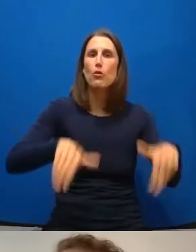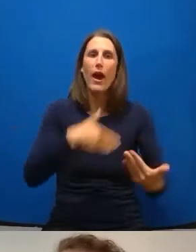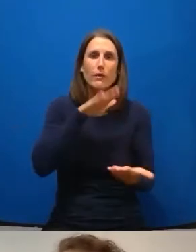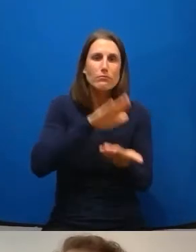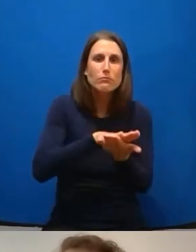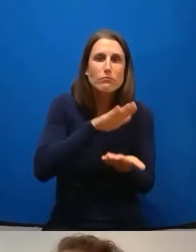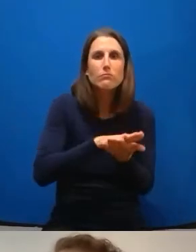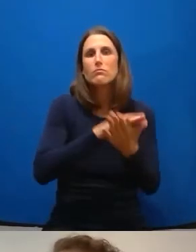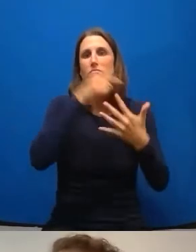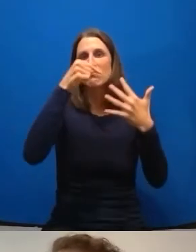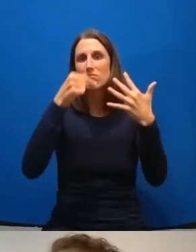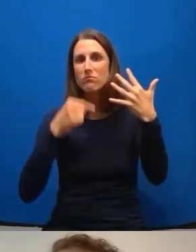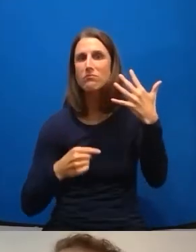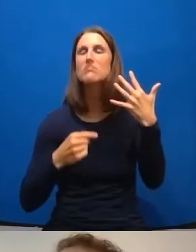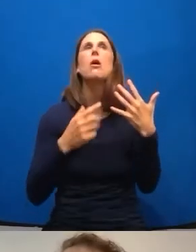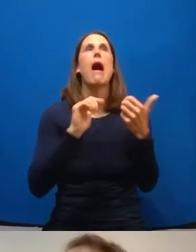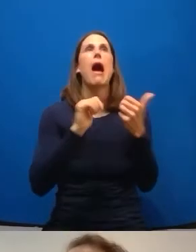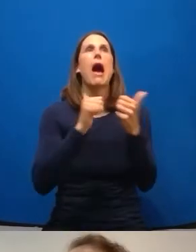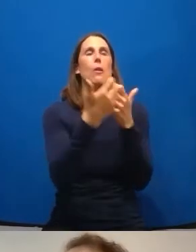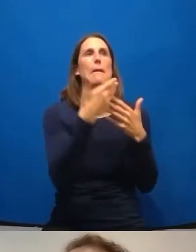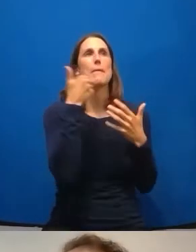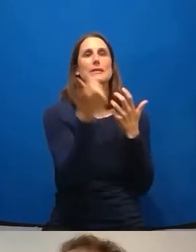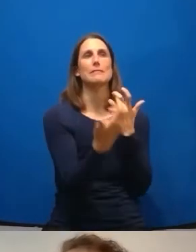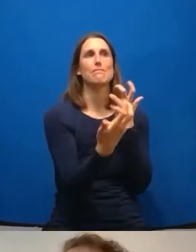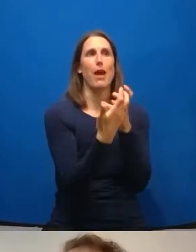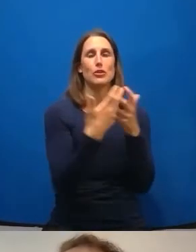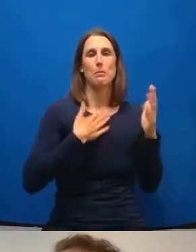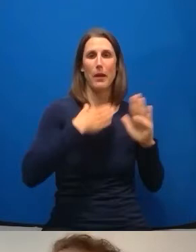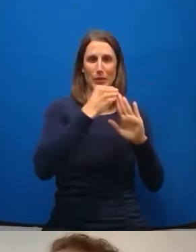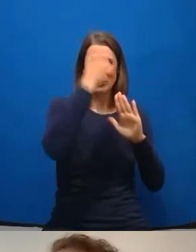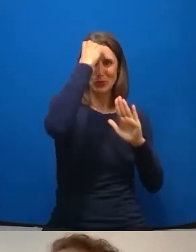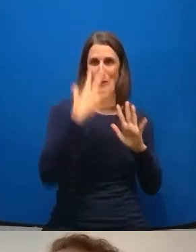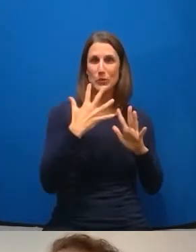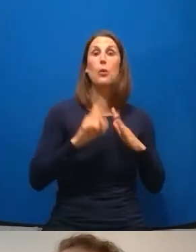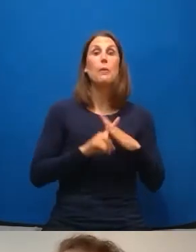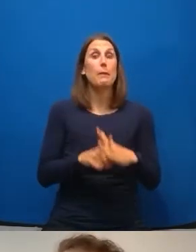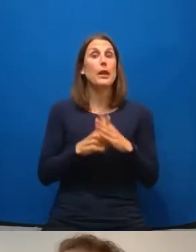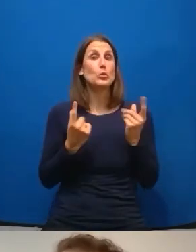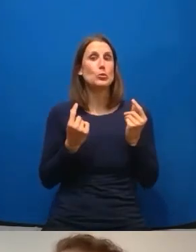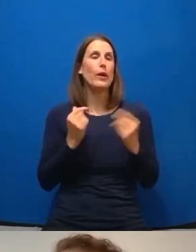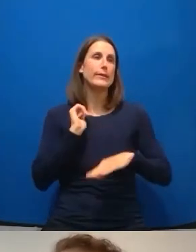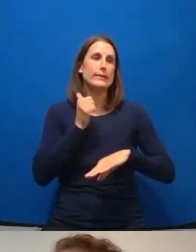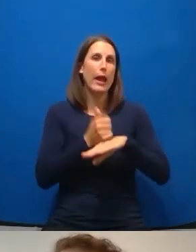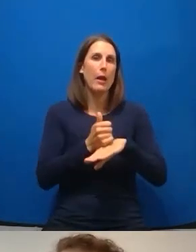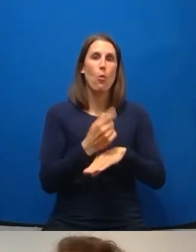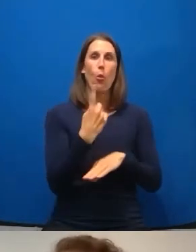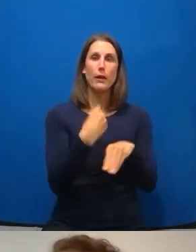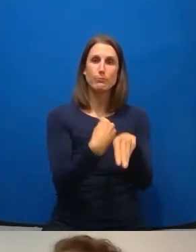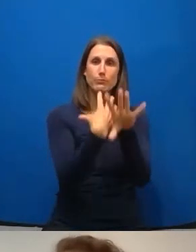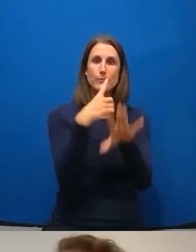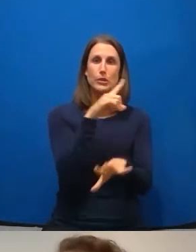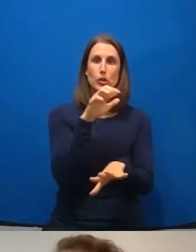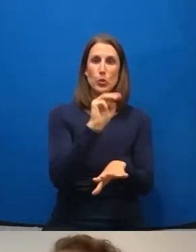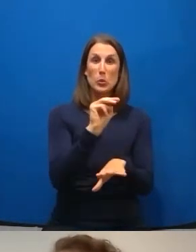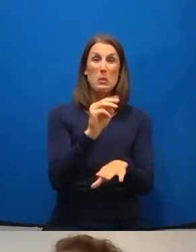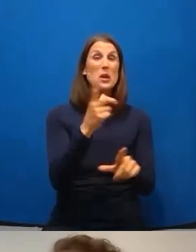what is going to be the best for the students. So in the beginning, it was a lot of like, I would do a Zoom and I would have like 20 people in the Zoom and it was like,